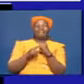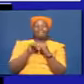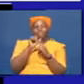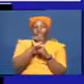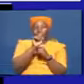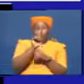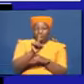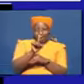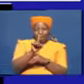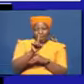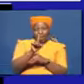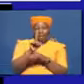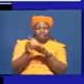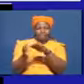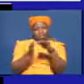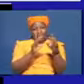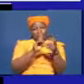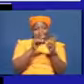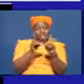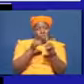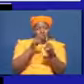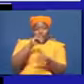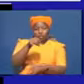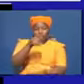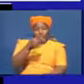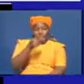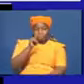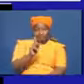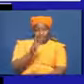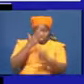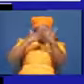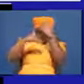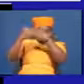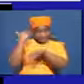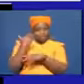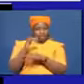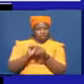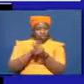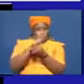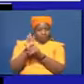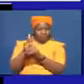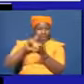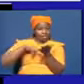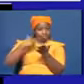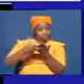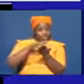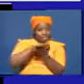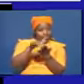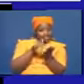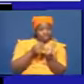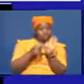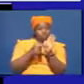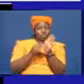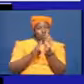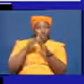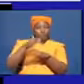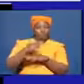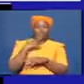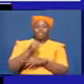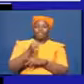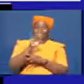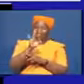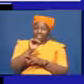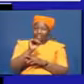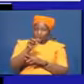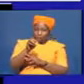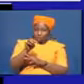5,651. Data from the Johns Hopkins University COVID Resource Center shows that over 530 million